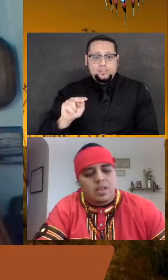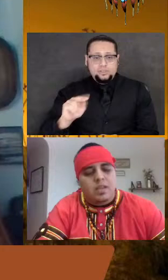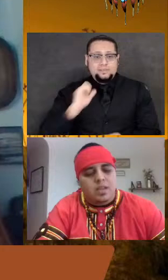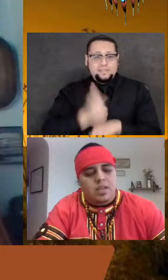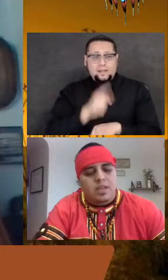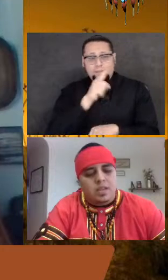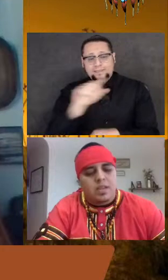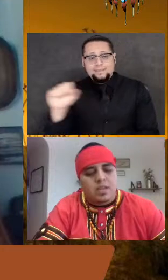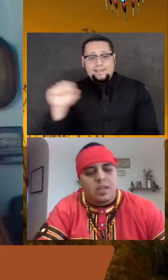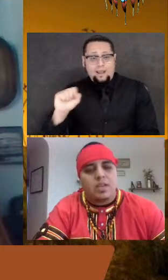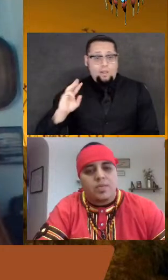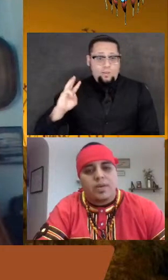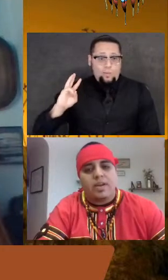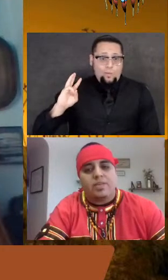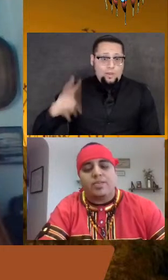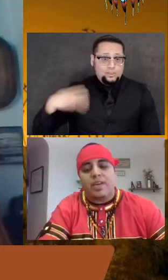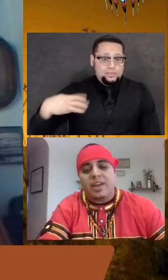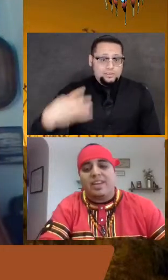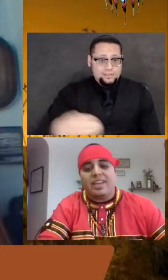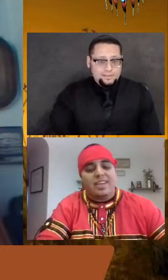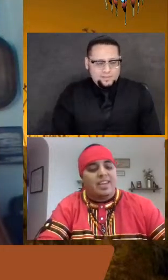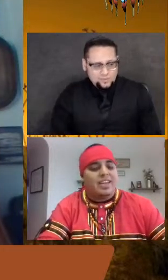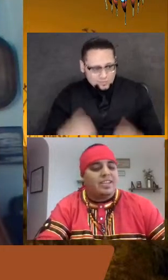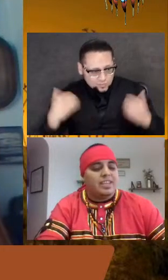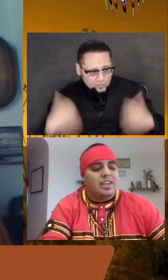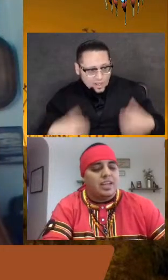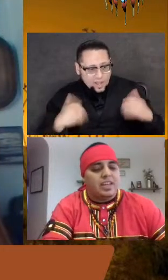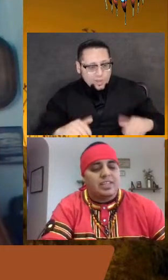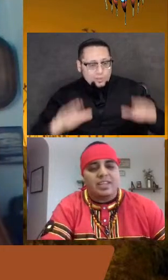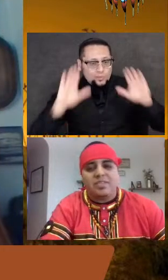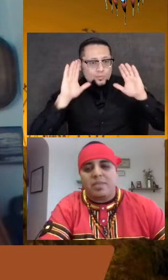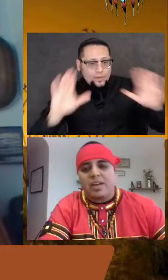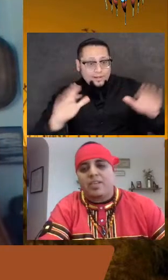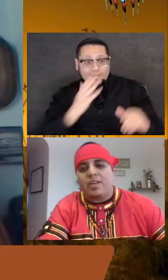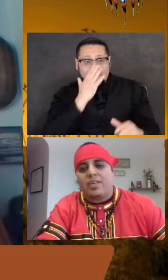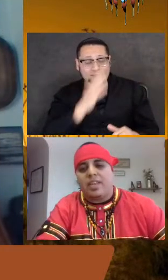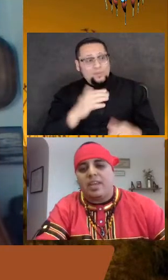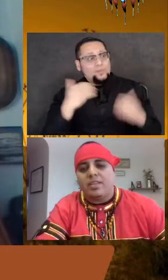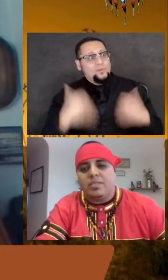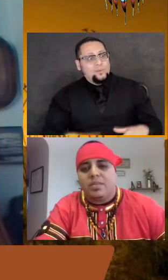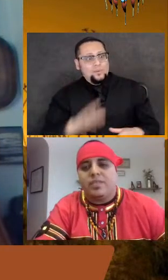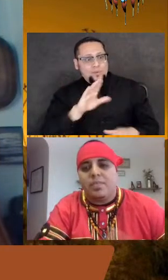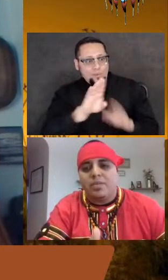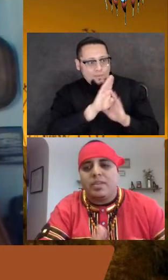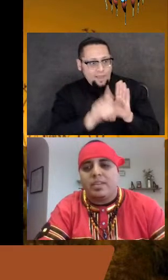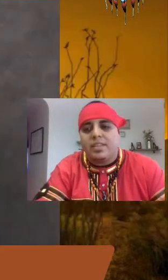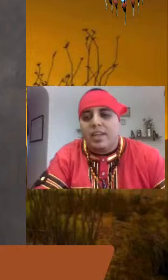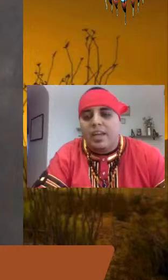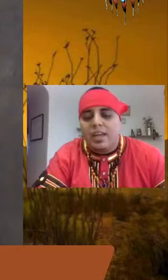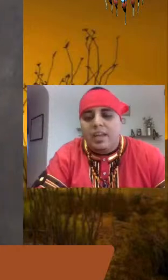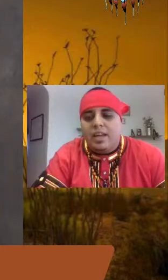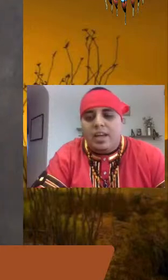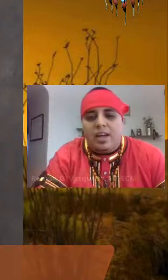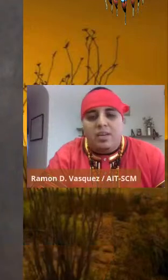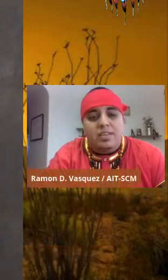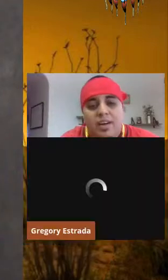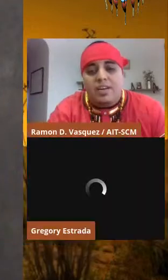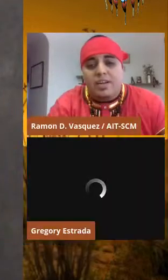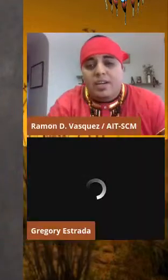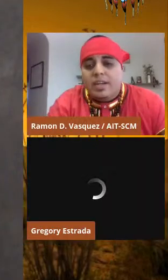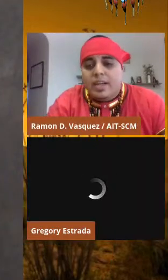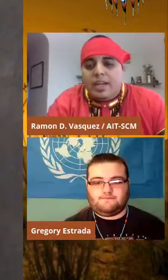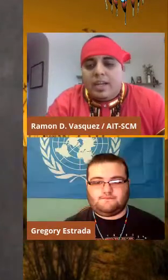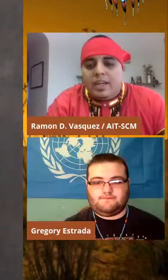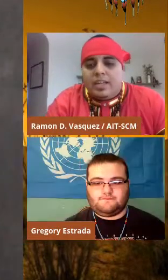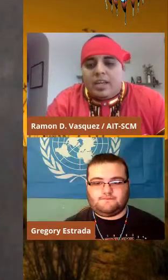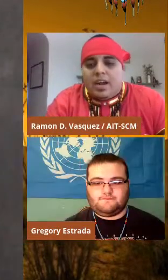Washington. Wow, great. That is an extensive background. Thank you so much for being with us today. It's an